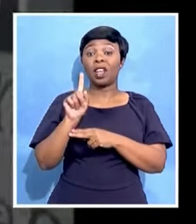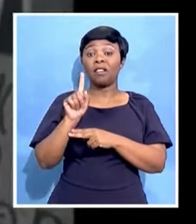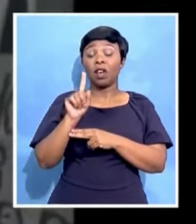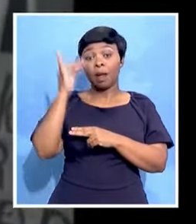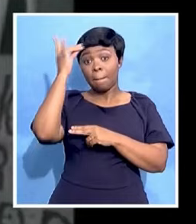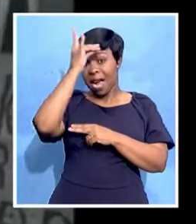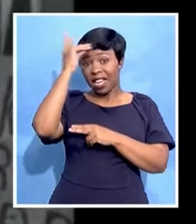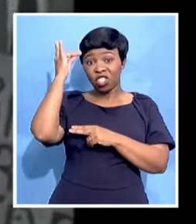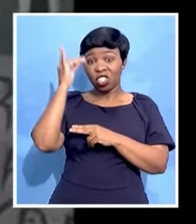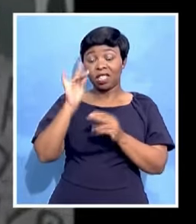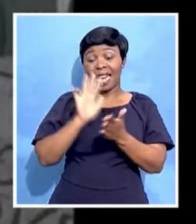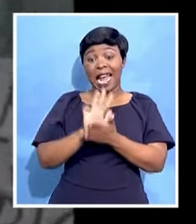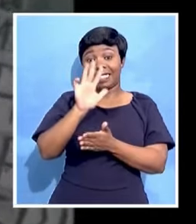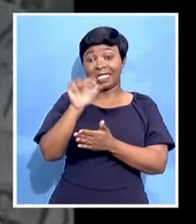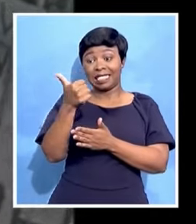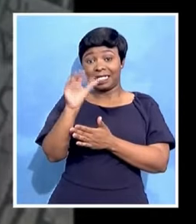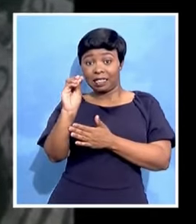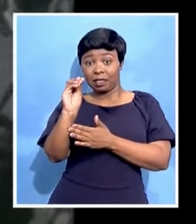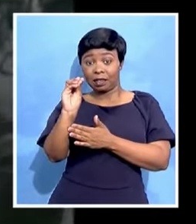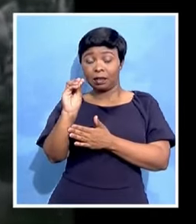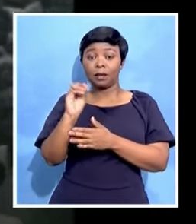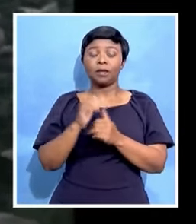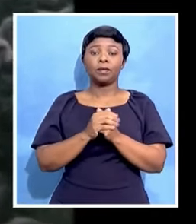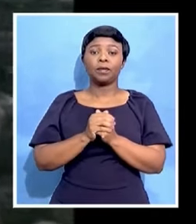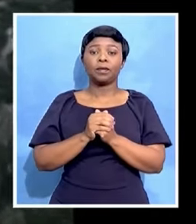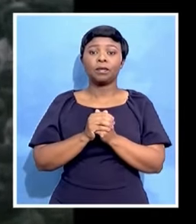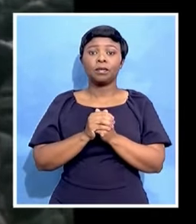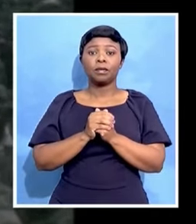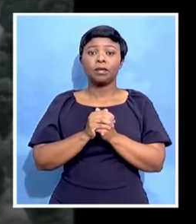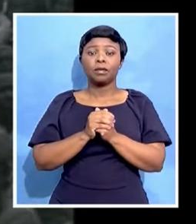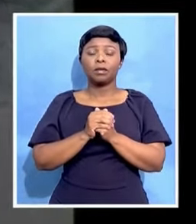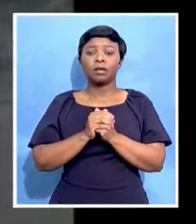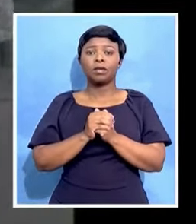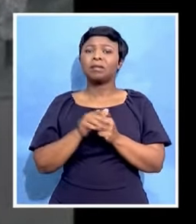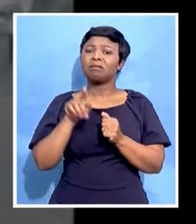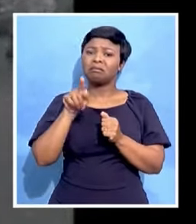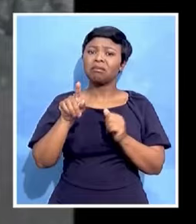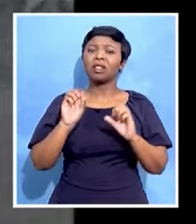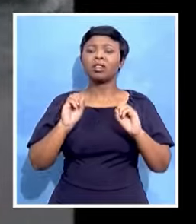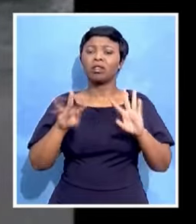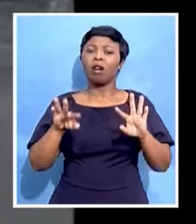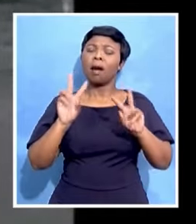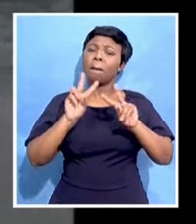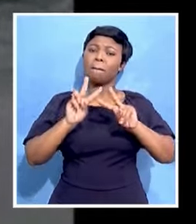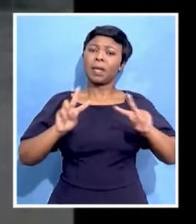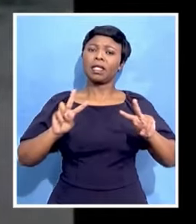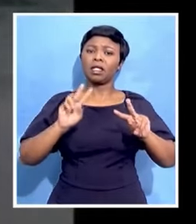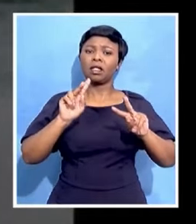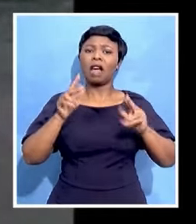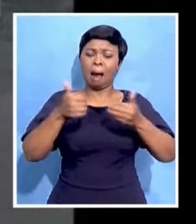March 1960, what started as a peaceful resistance to the apartheid draconian laws ended in